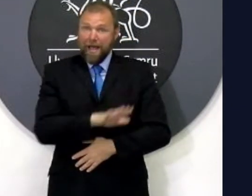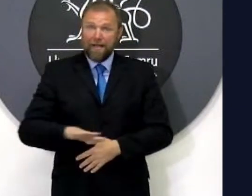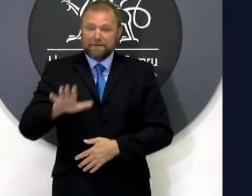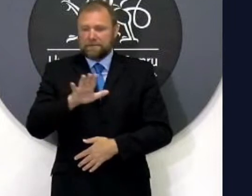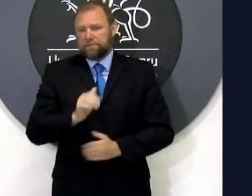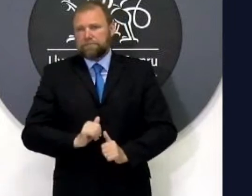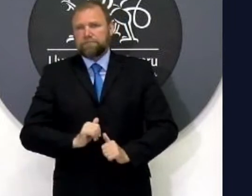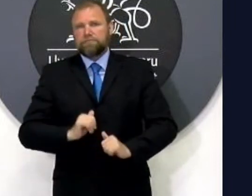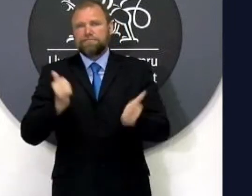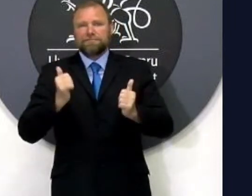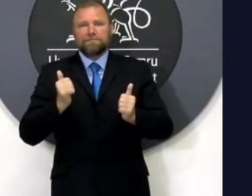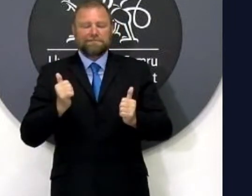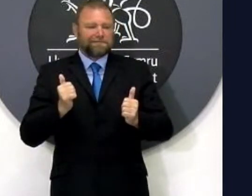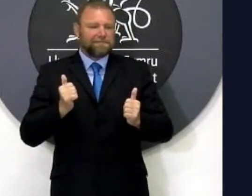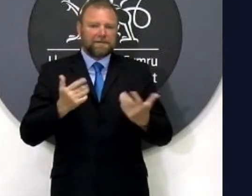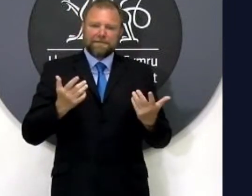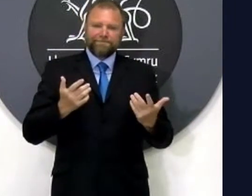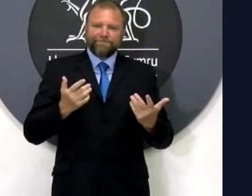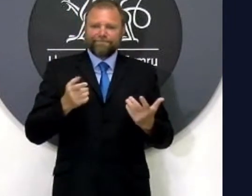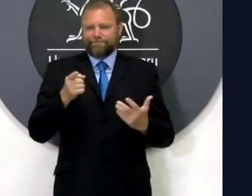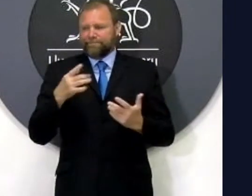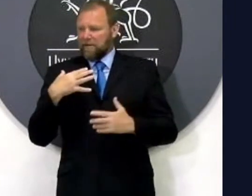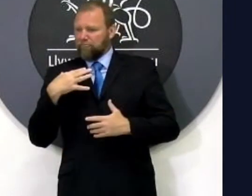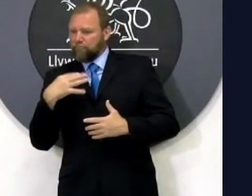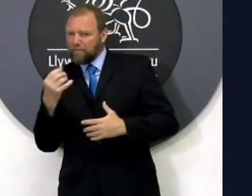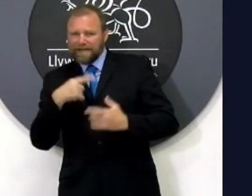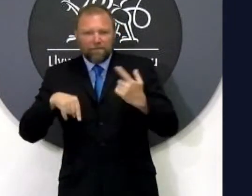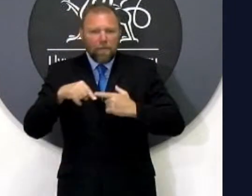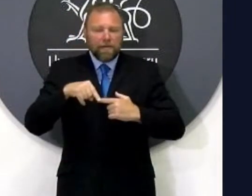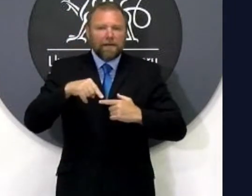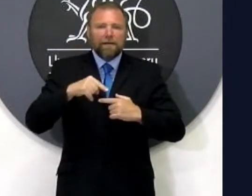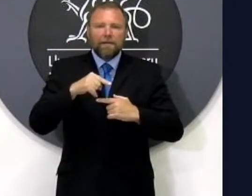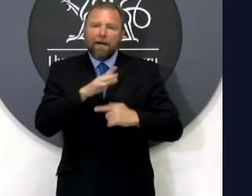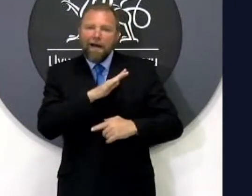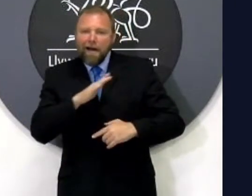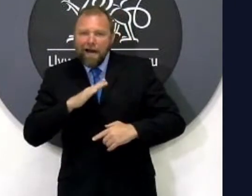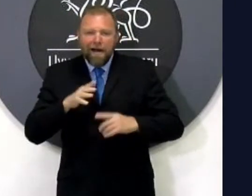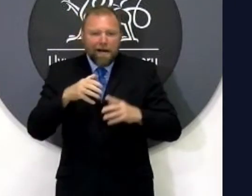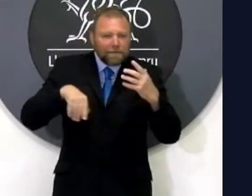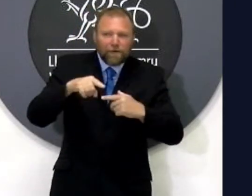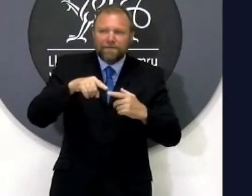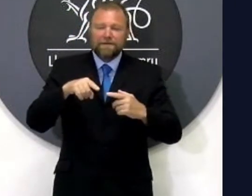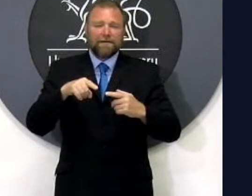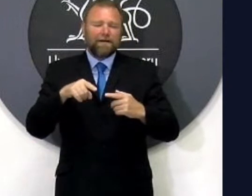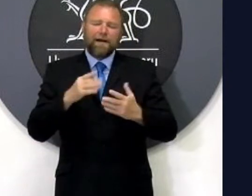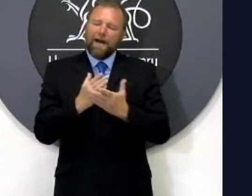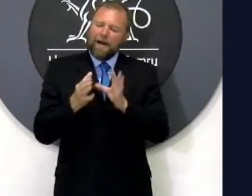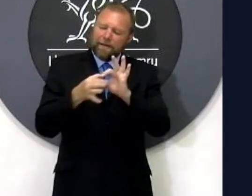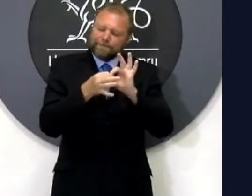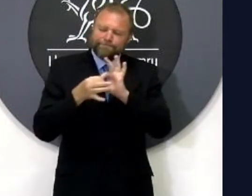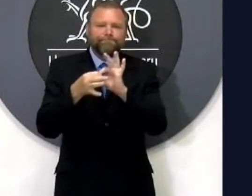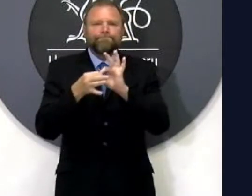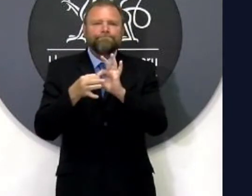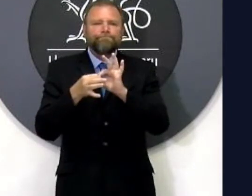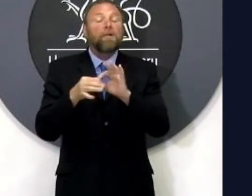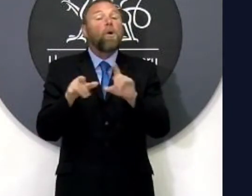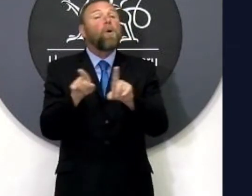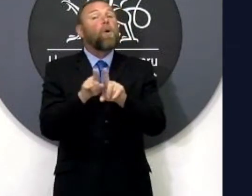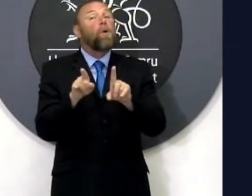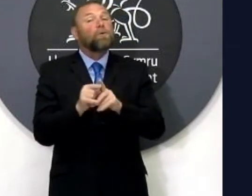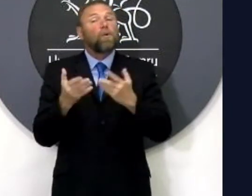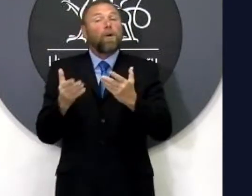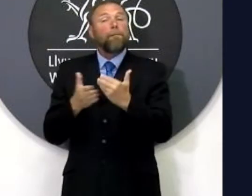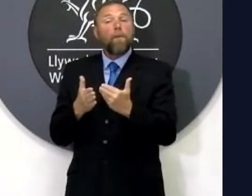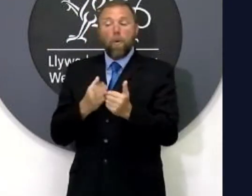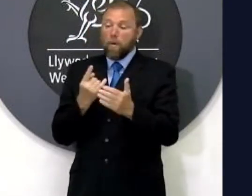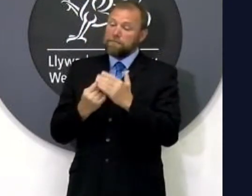volunteers, with representatives of the armed services, all working together. We've also given a lot more autonomy to